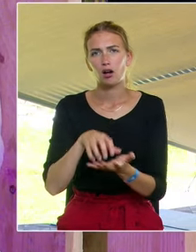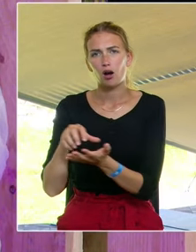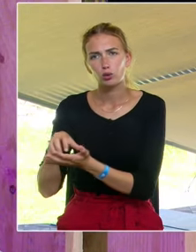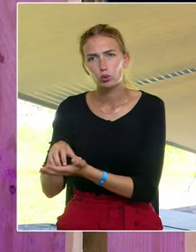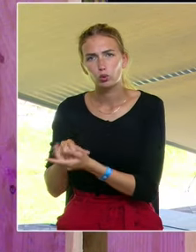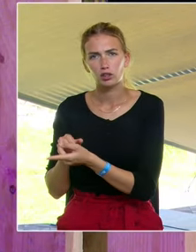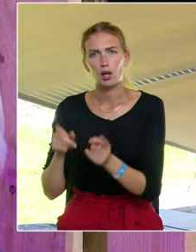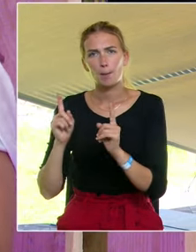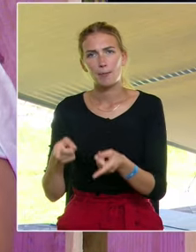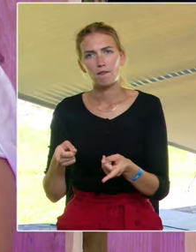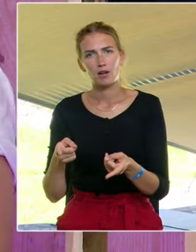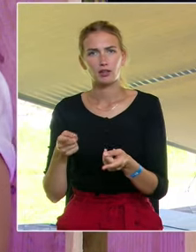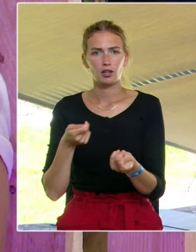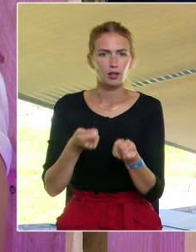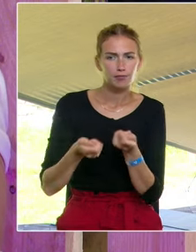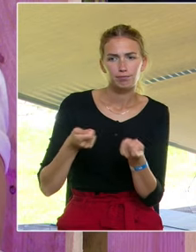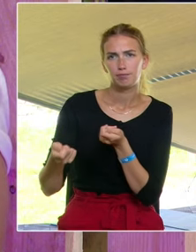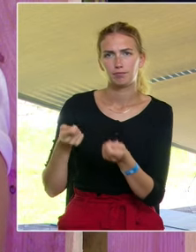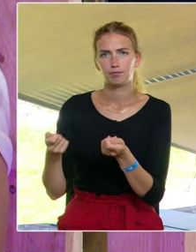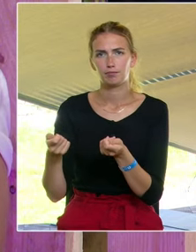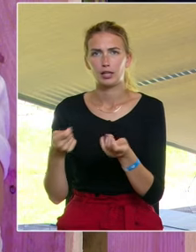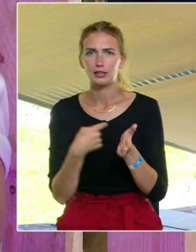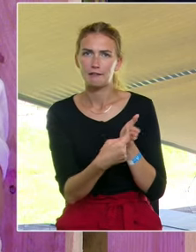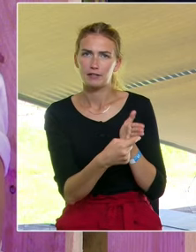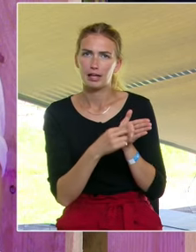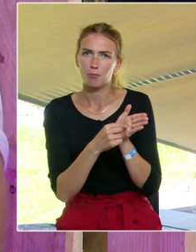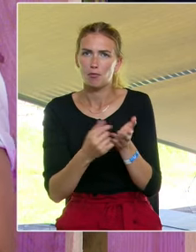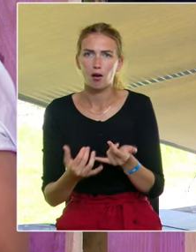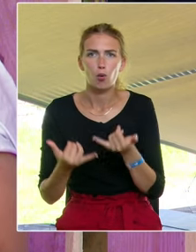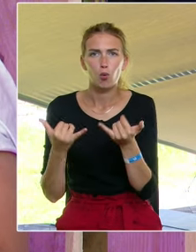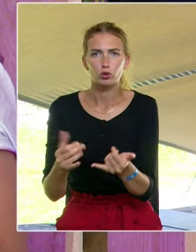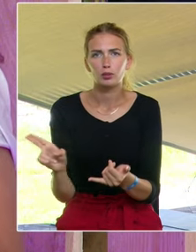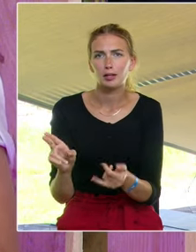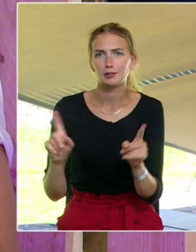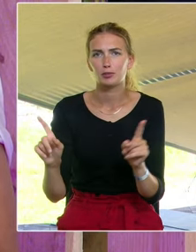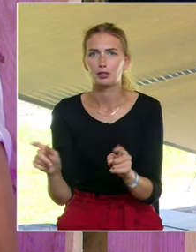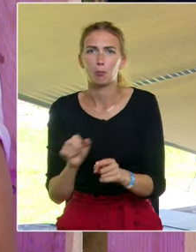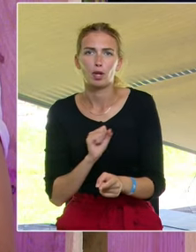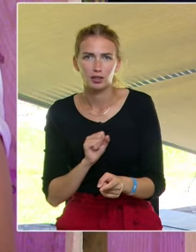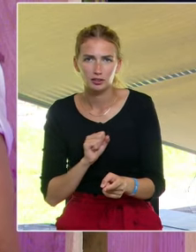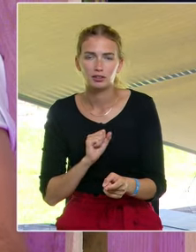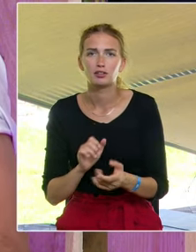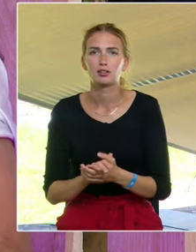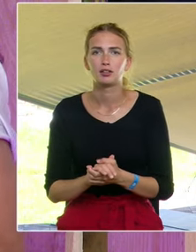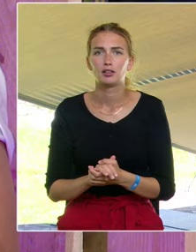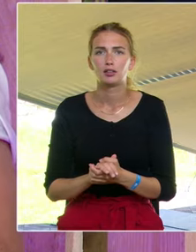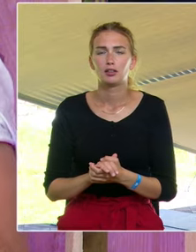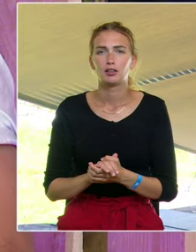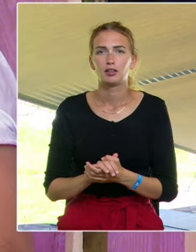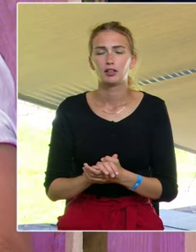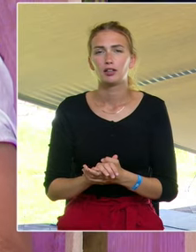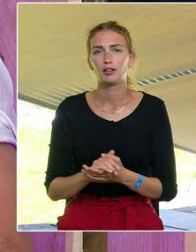will either die or be redefined, and so you can't stop that. Or hopefully migrate into metaverse. Whatever,